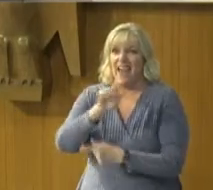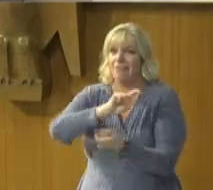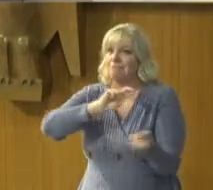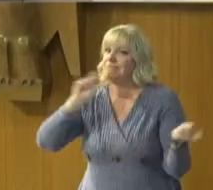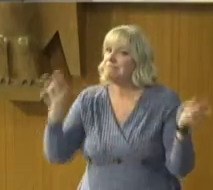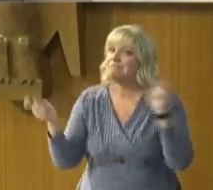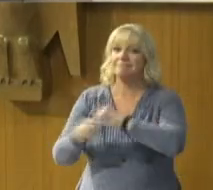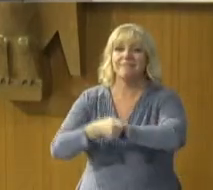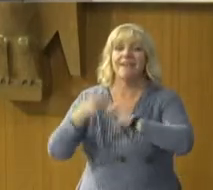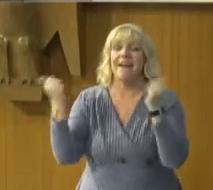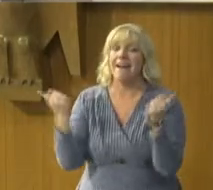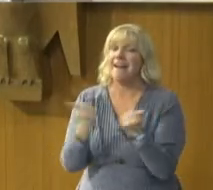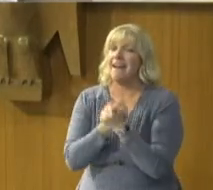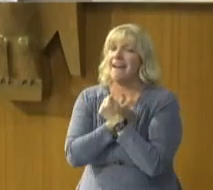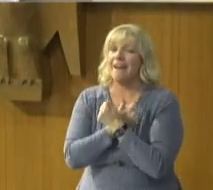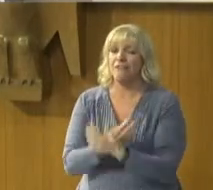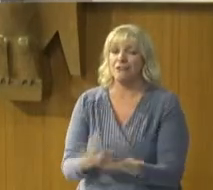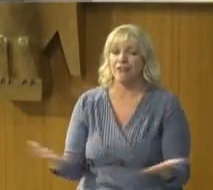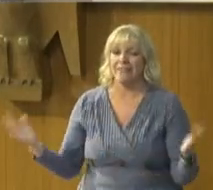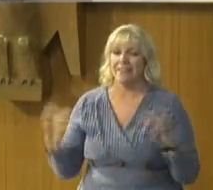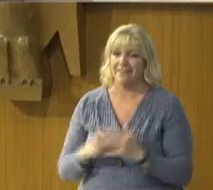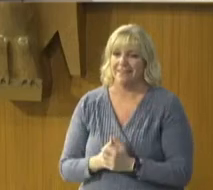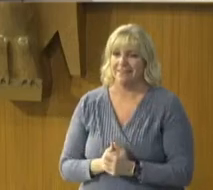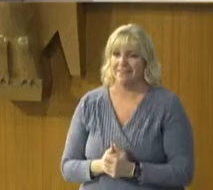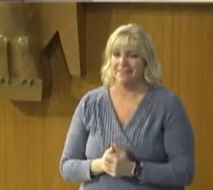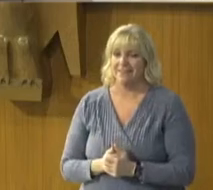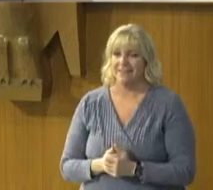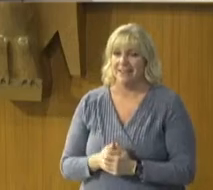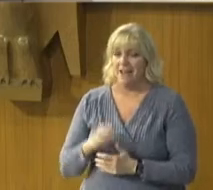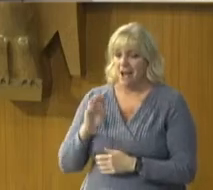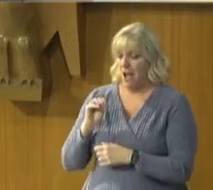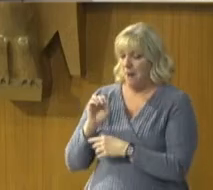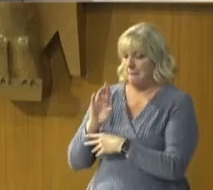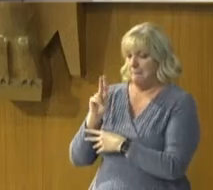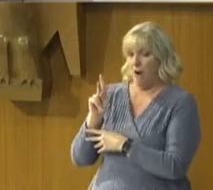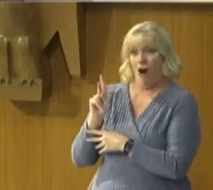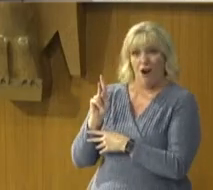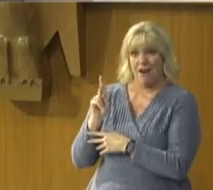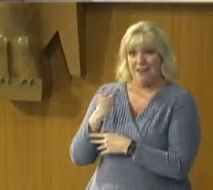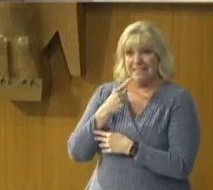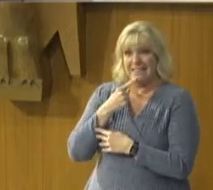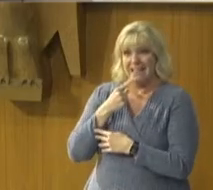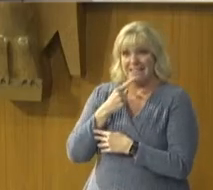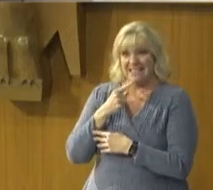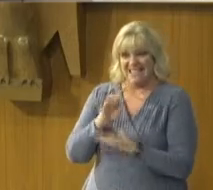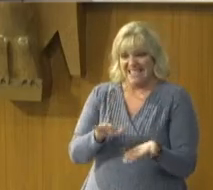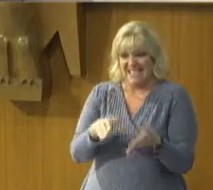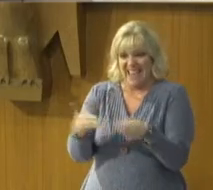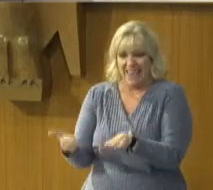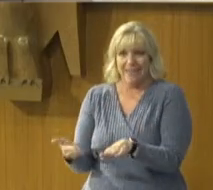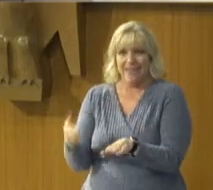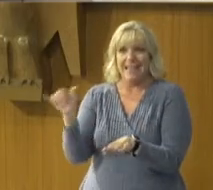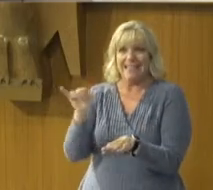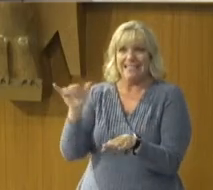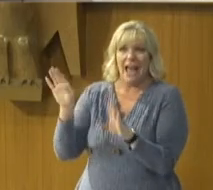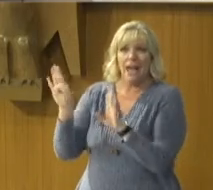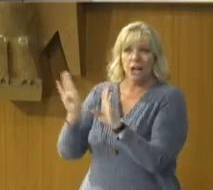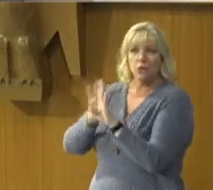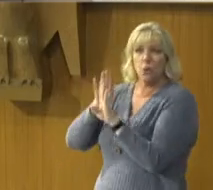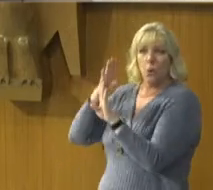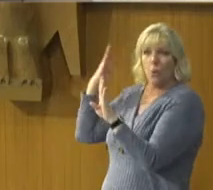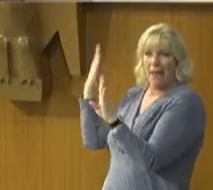everything. What if, as Mark tells us, death is a doorway? It's an